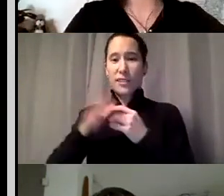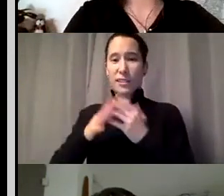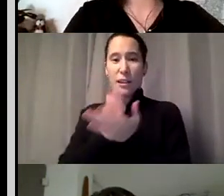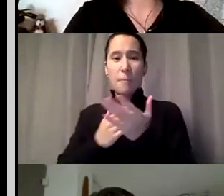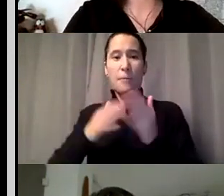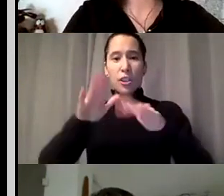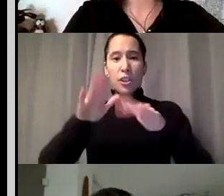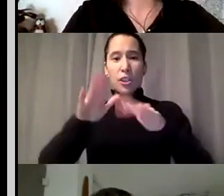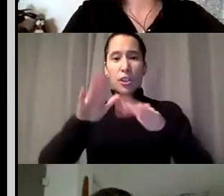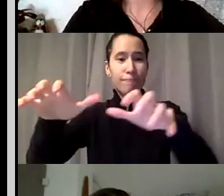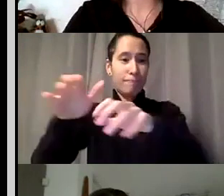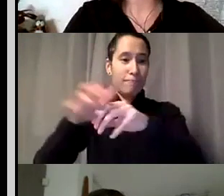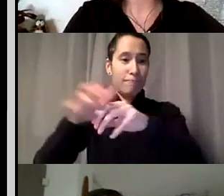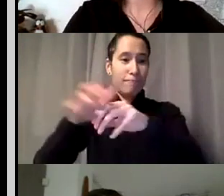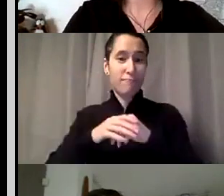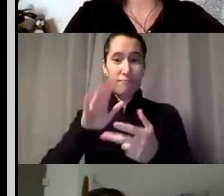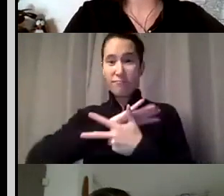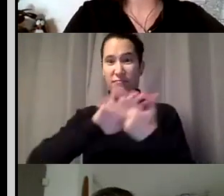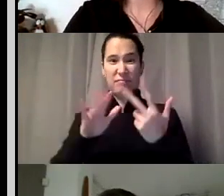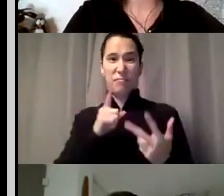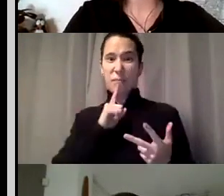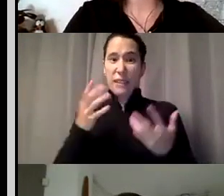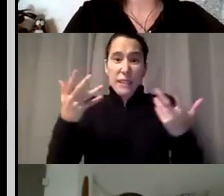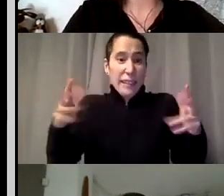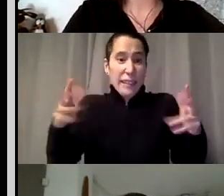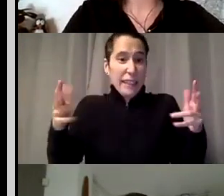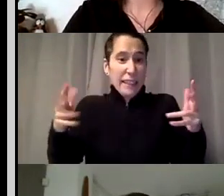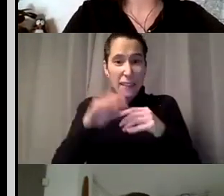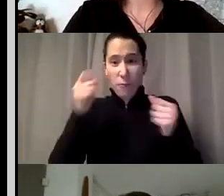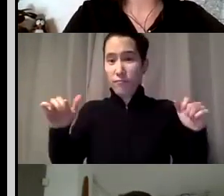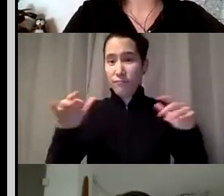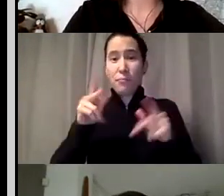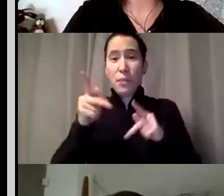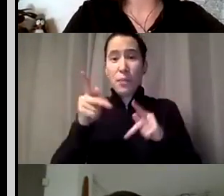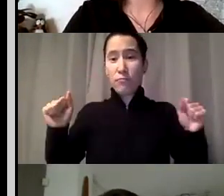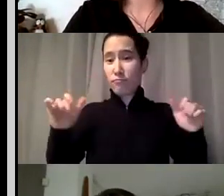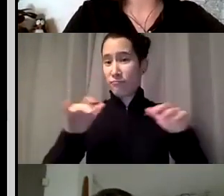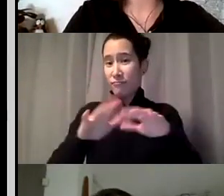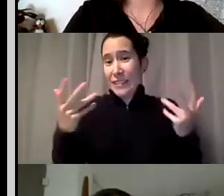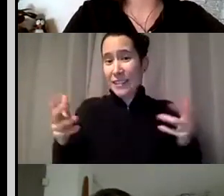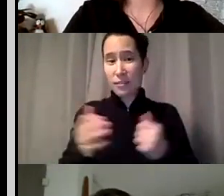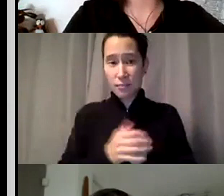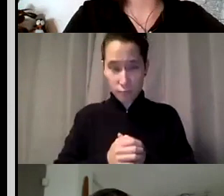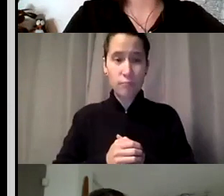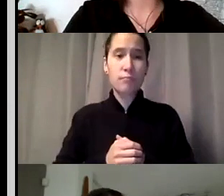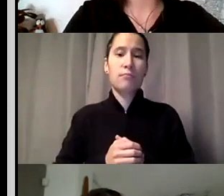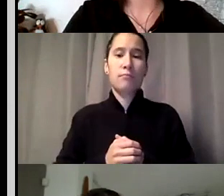we are allowed under the gathering and events order at this time. So, we have lots of questions coming in about